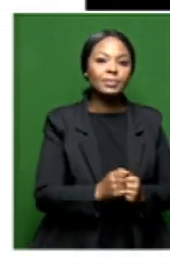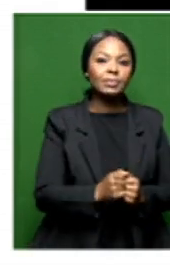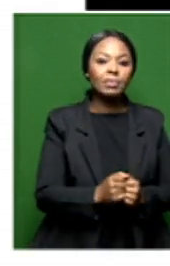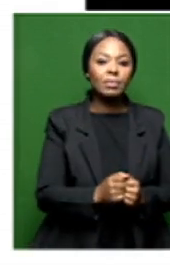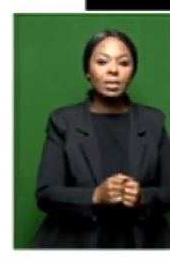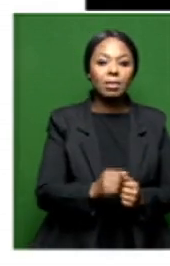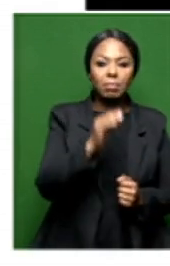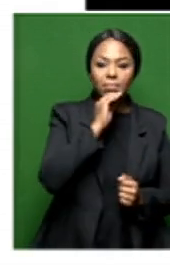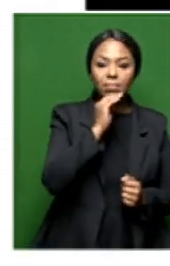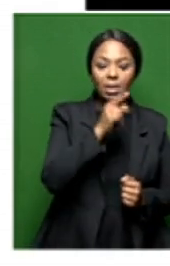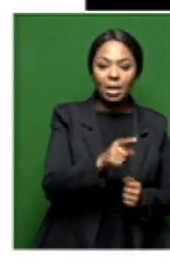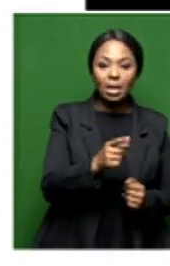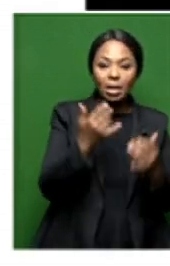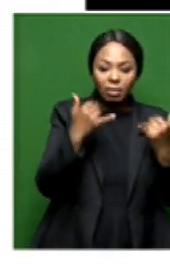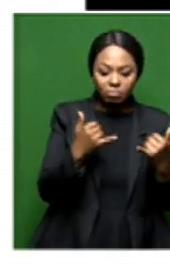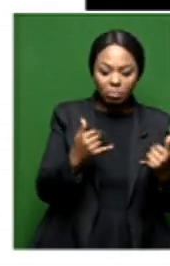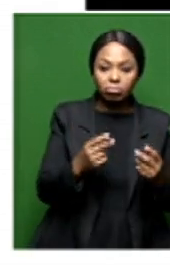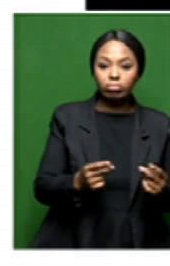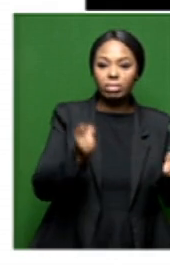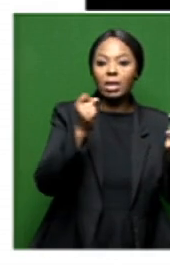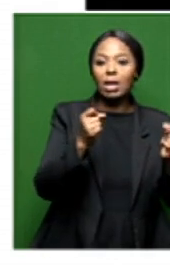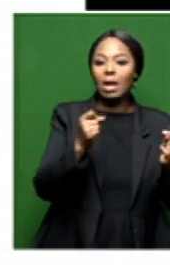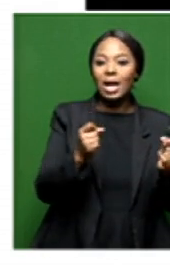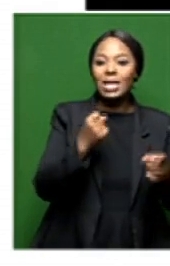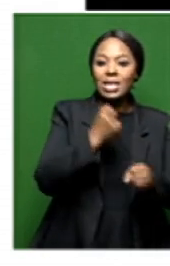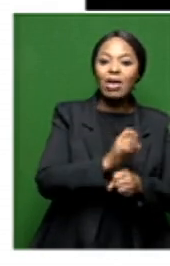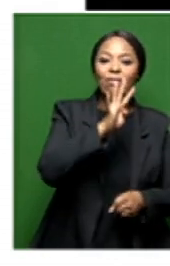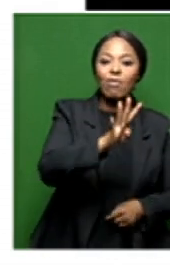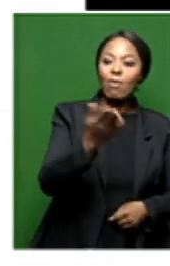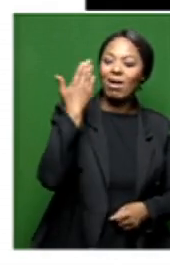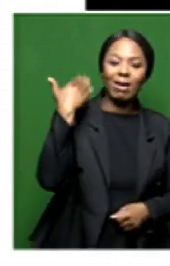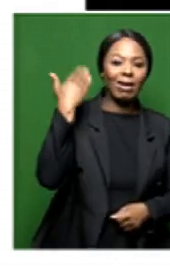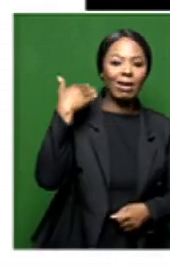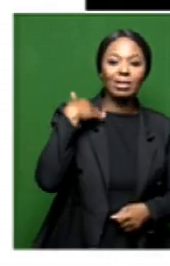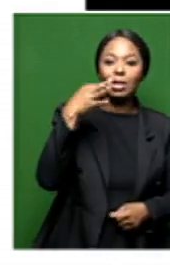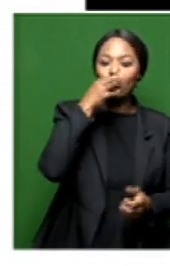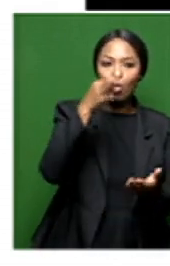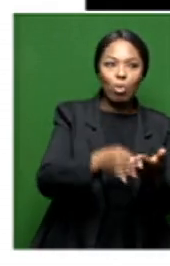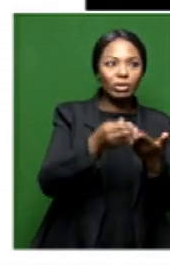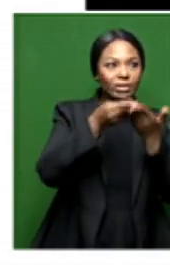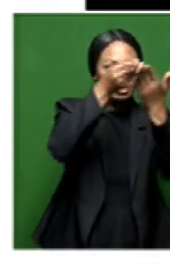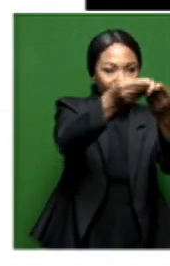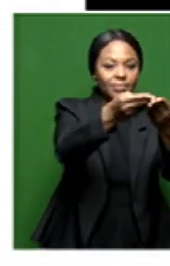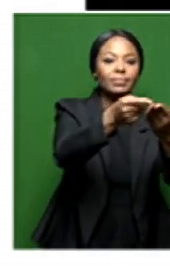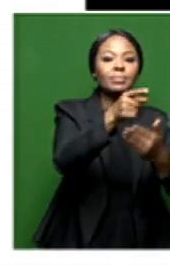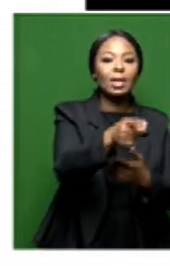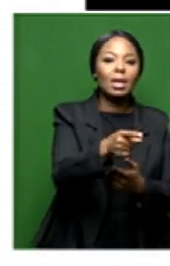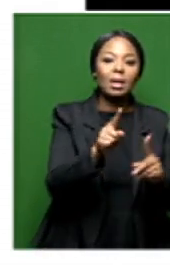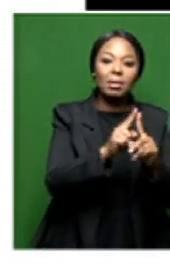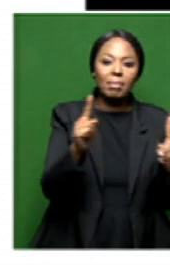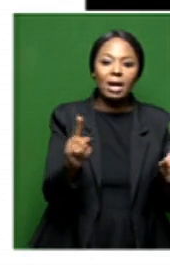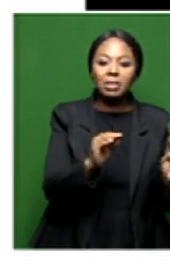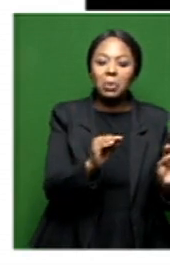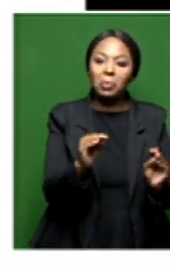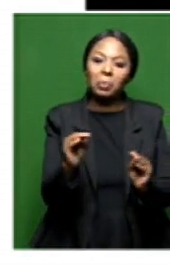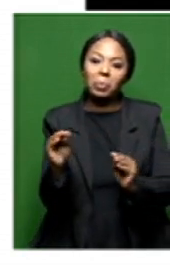put now. This proposal has been put about 4 years ago to the city. Okay. But for some reason, you know, it has not